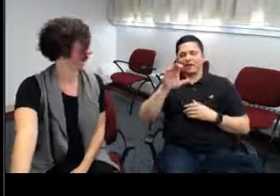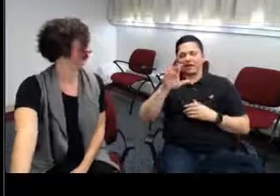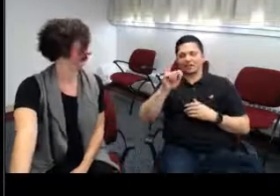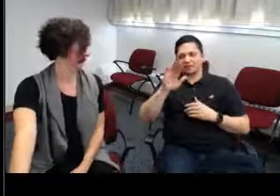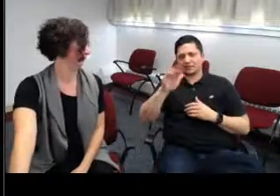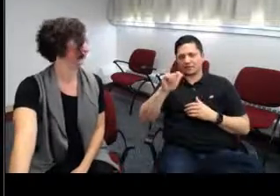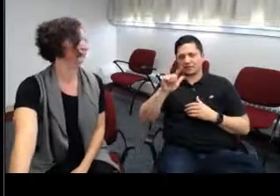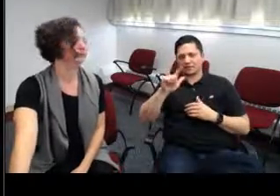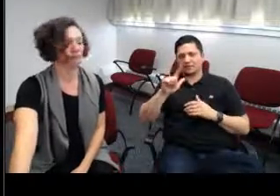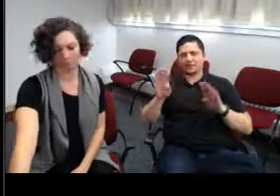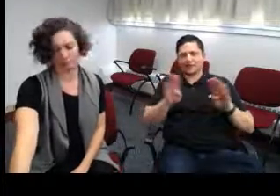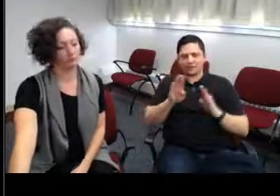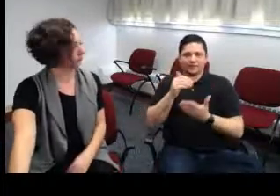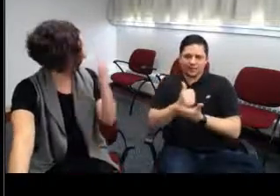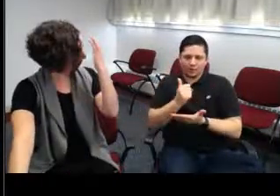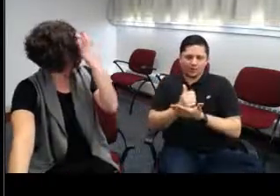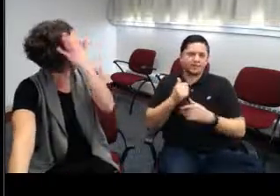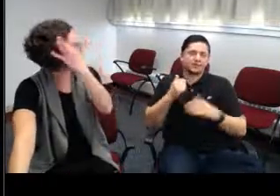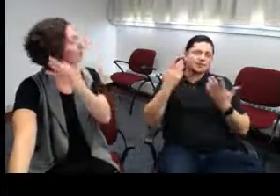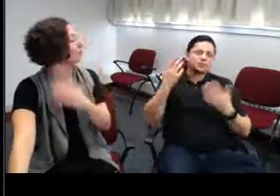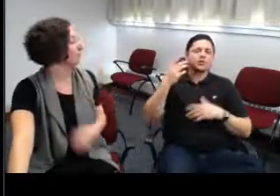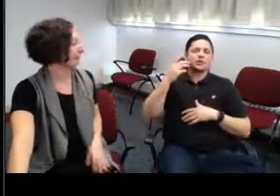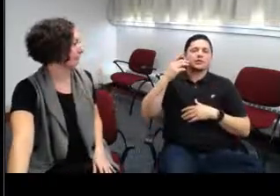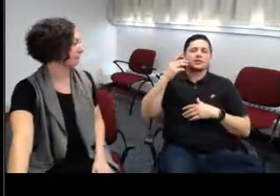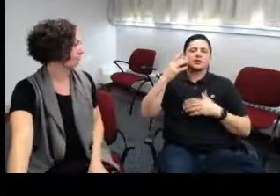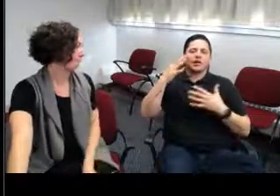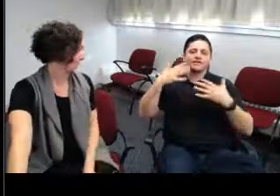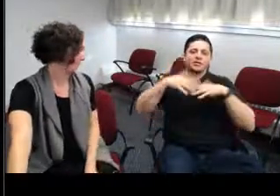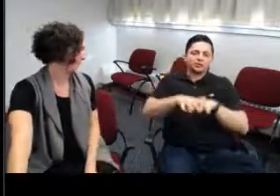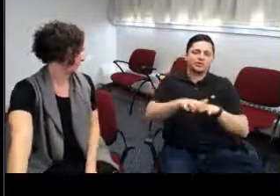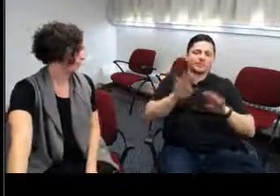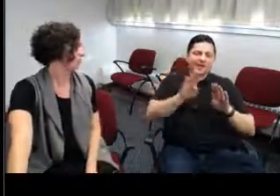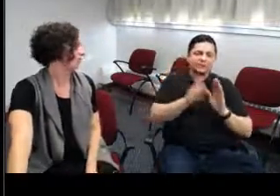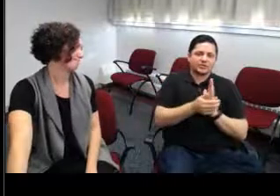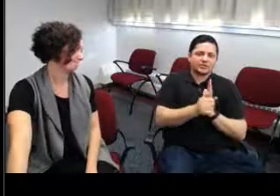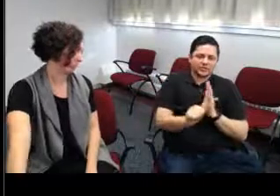And for those who don't know, DBT is Dialectical Behavior